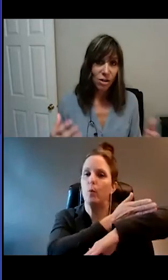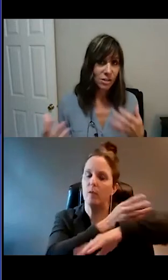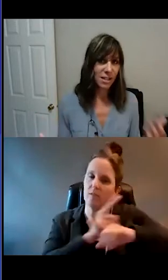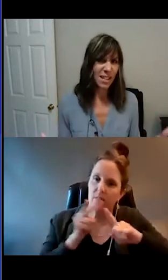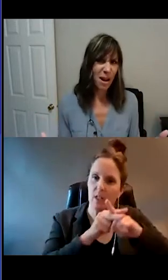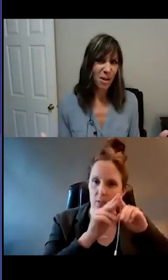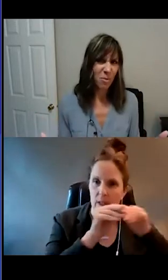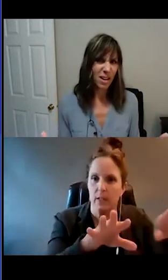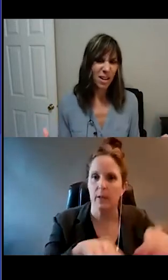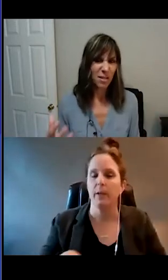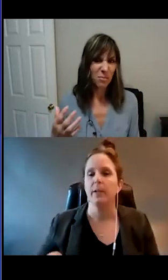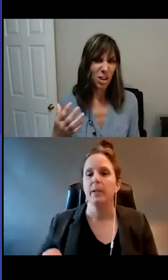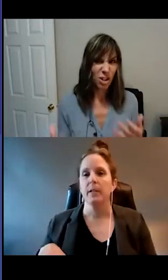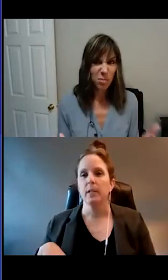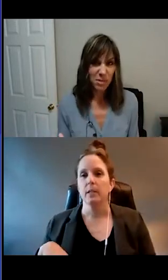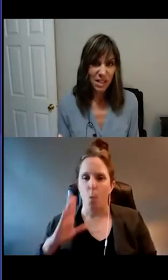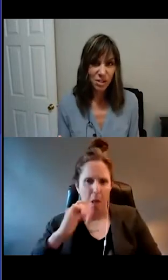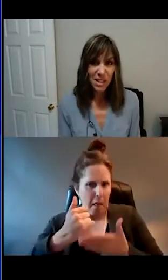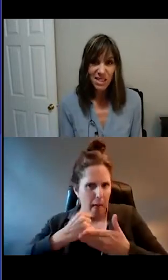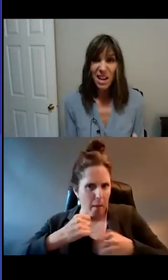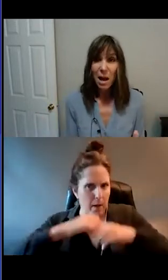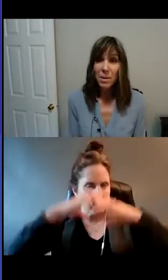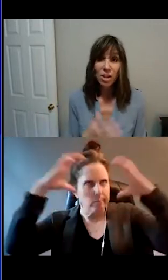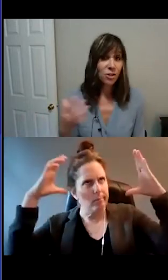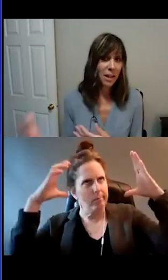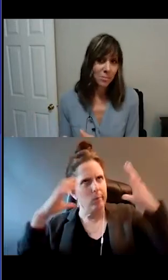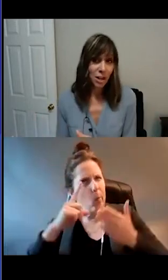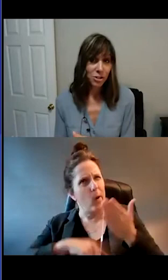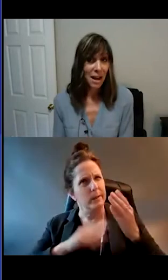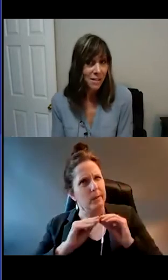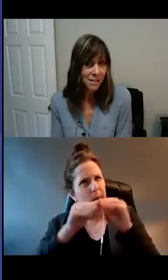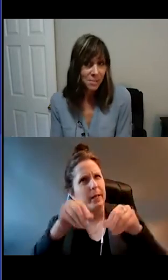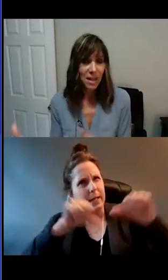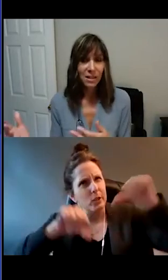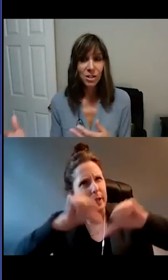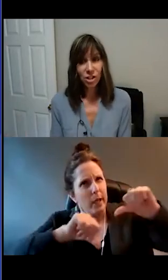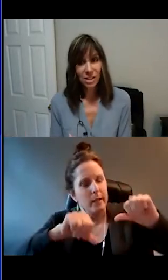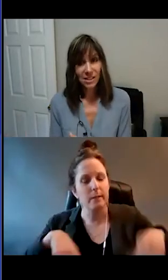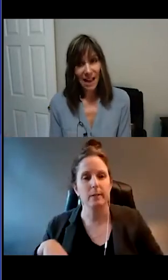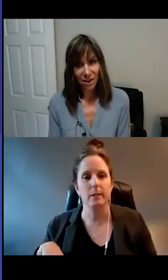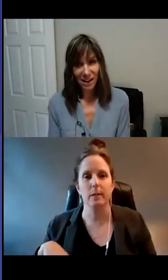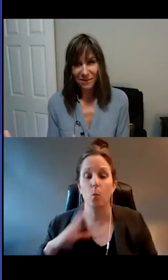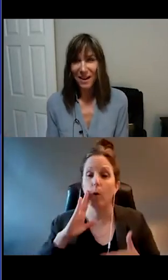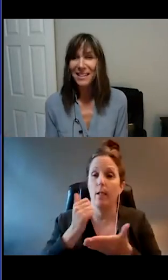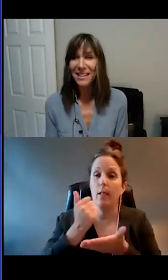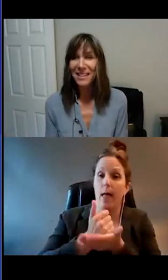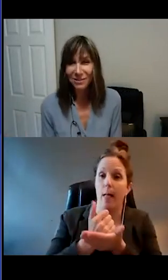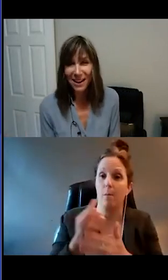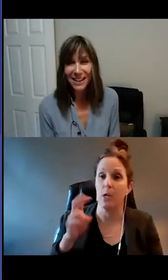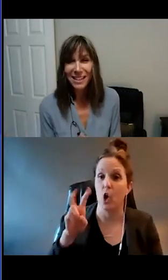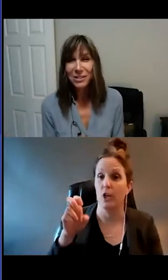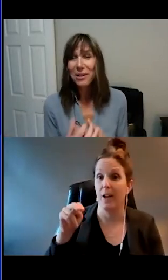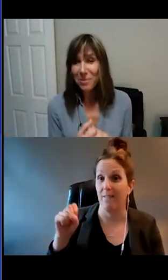us all to think about what good implementation means, but it's also going to help Dr. Evans because she's now getting